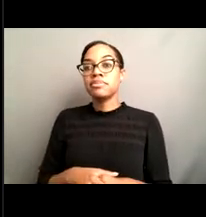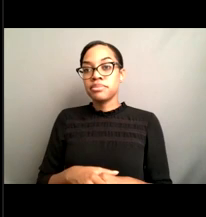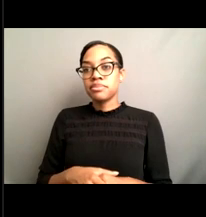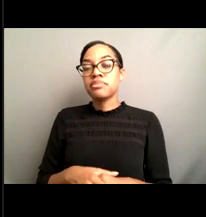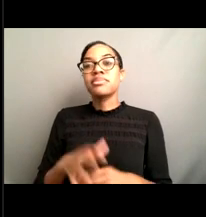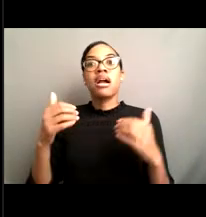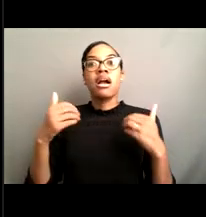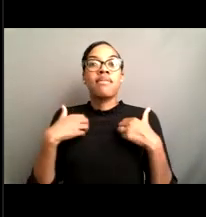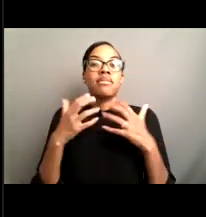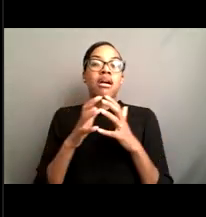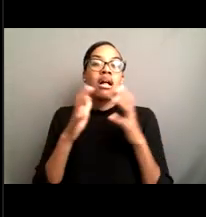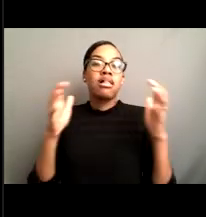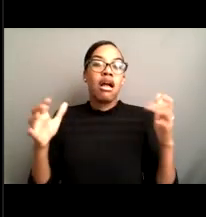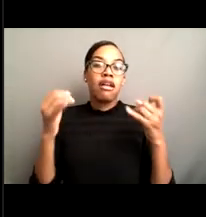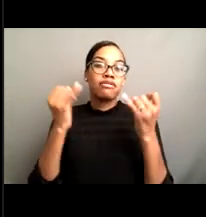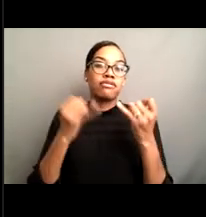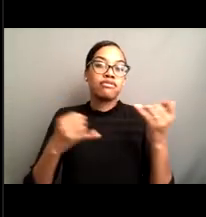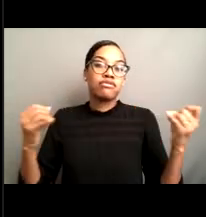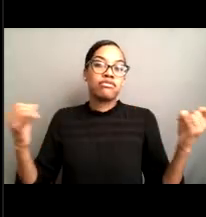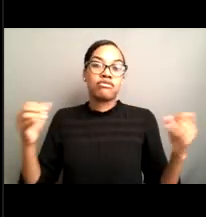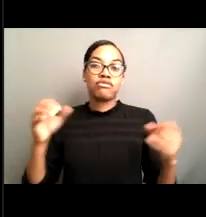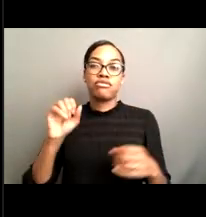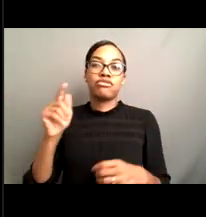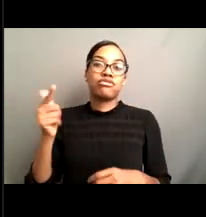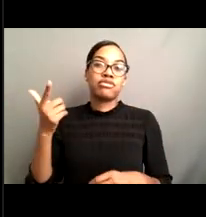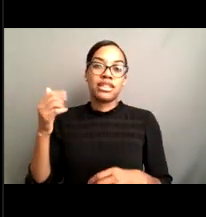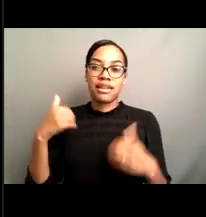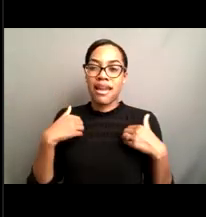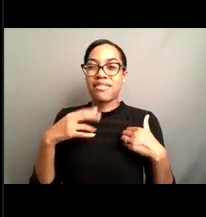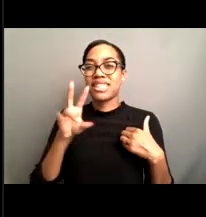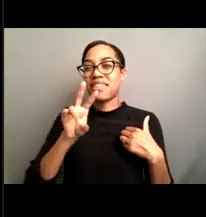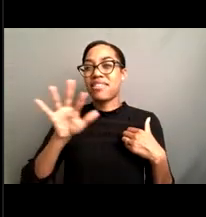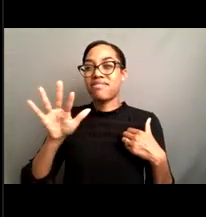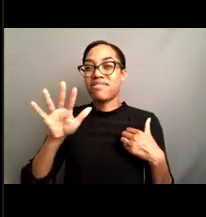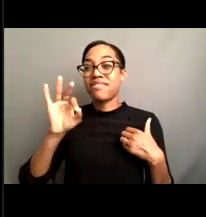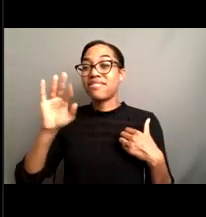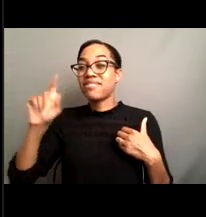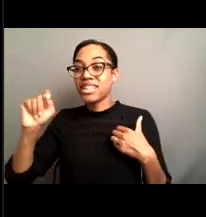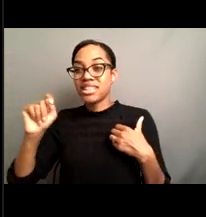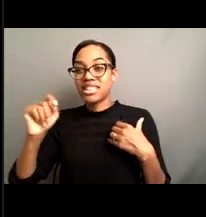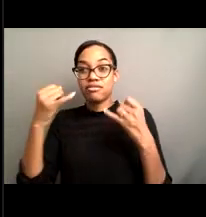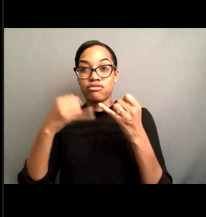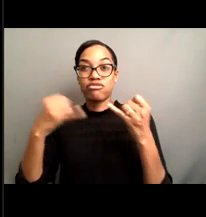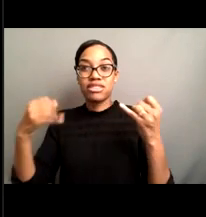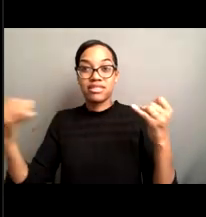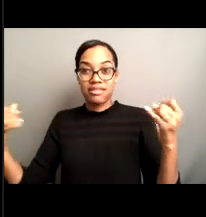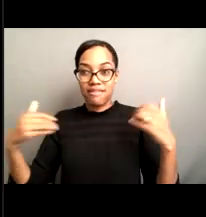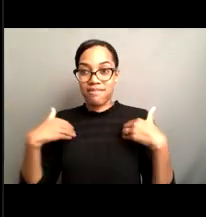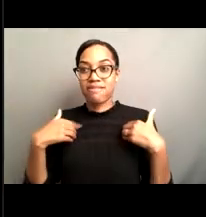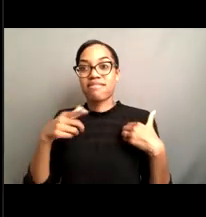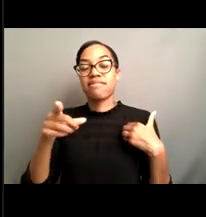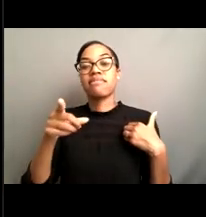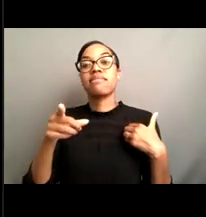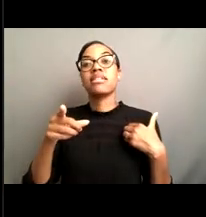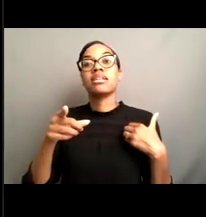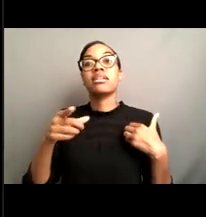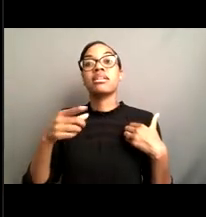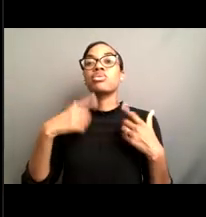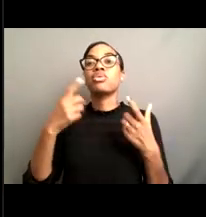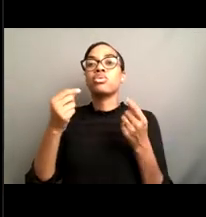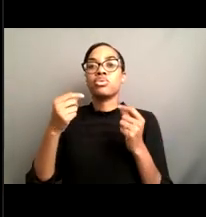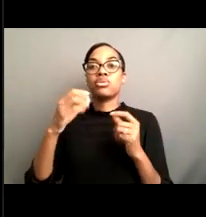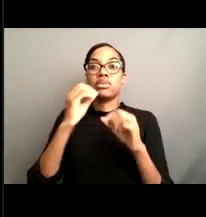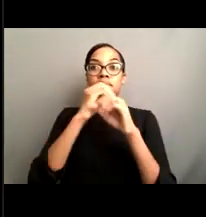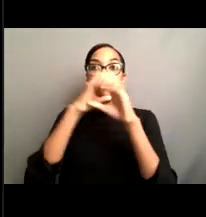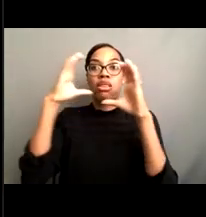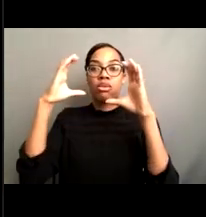use a lot of string. We use about 75 feet of string. And then at the end of that 75 feet of string is the weather